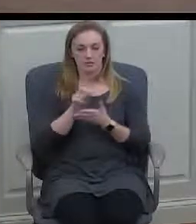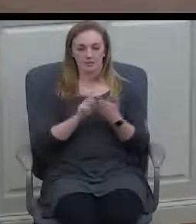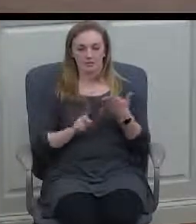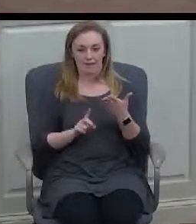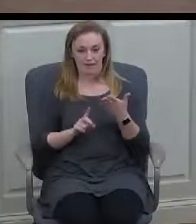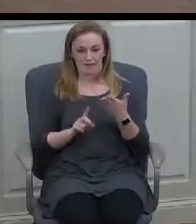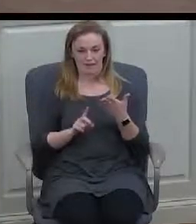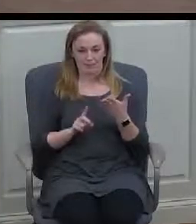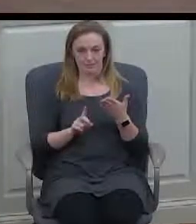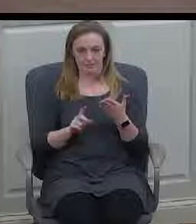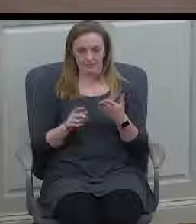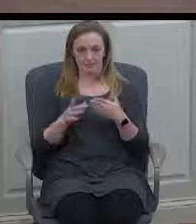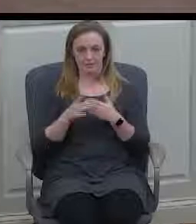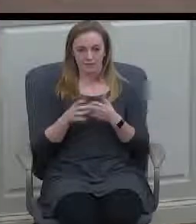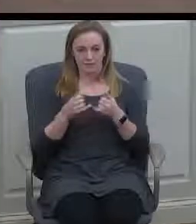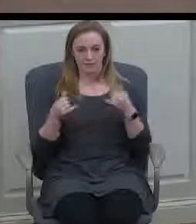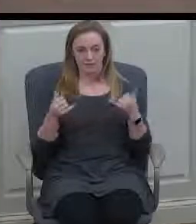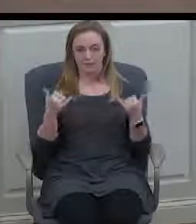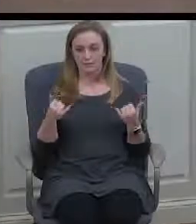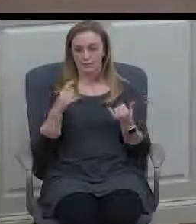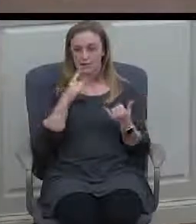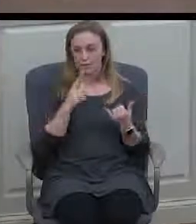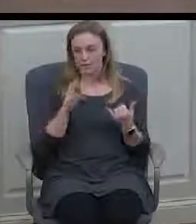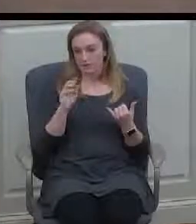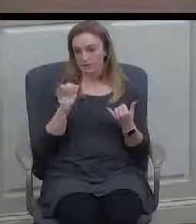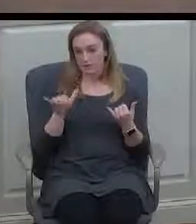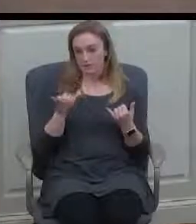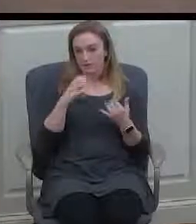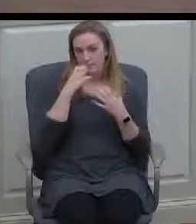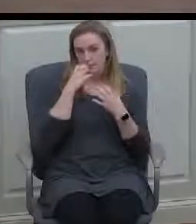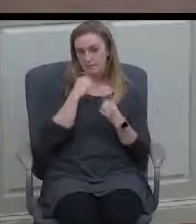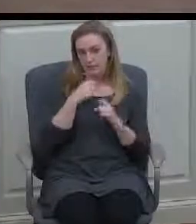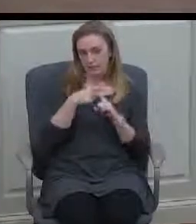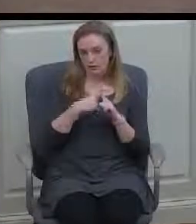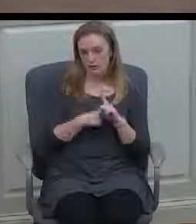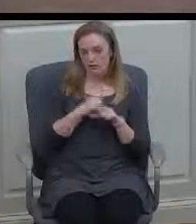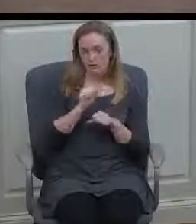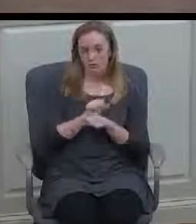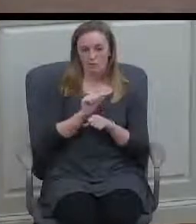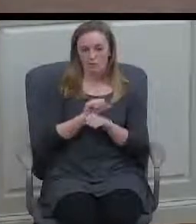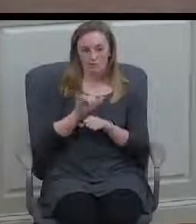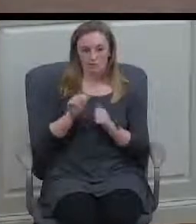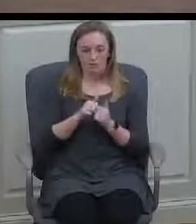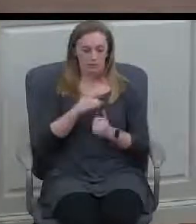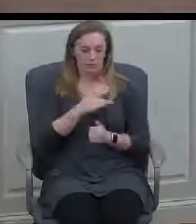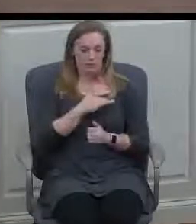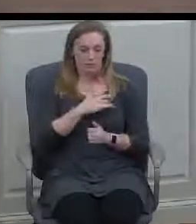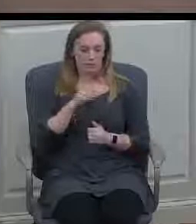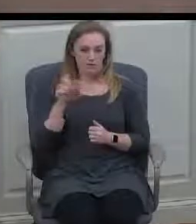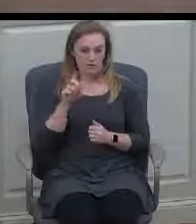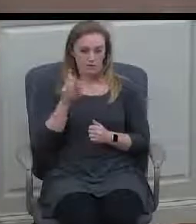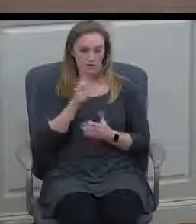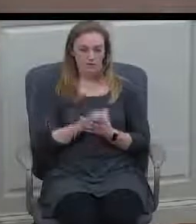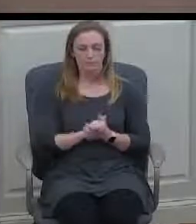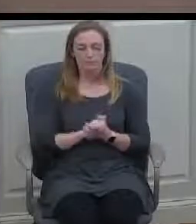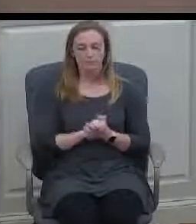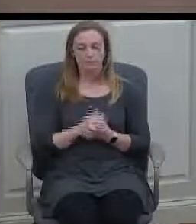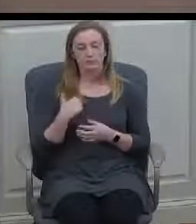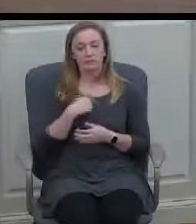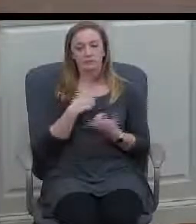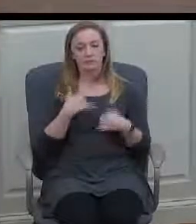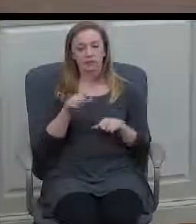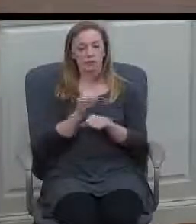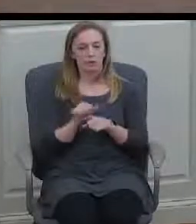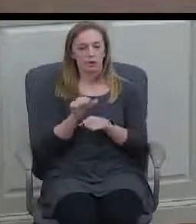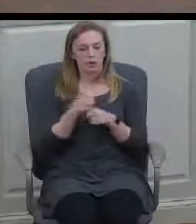This is Preservation Month for May, so she's been working on those with the Heart of Danville and the Bull Landmark Trust. We're still working on